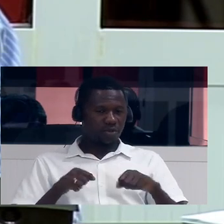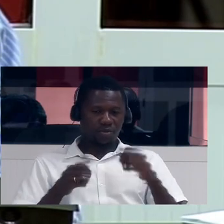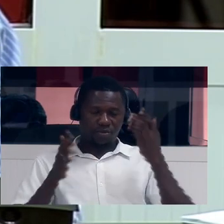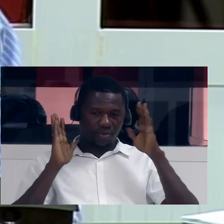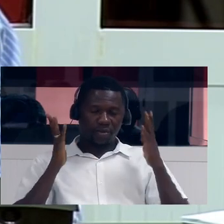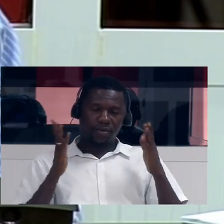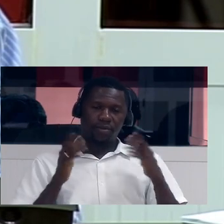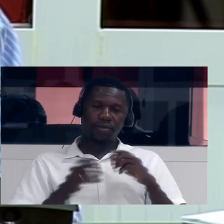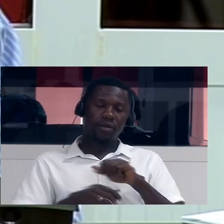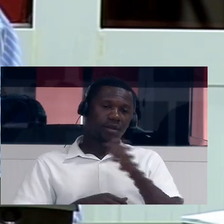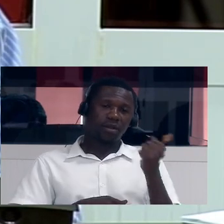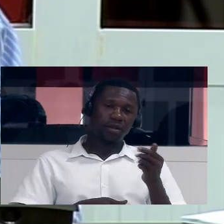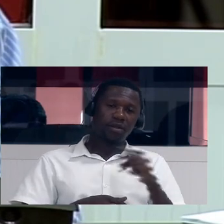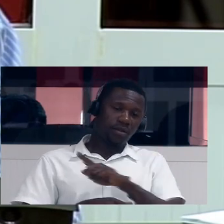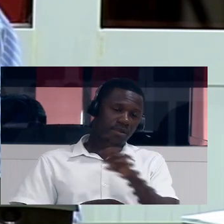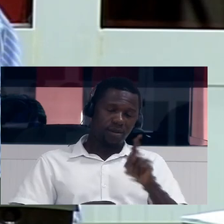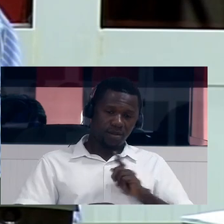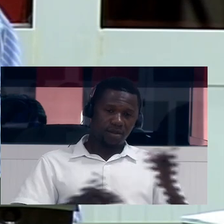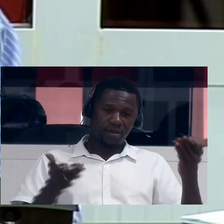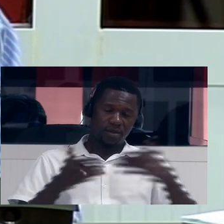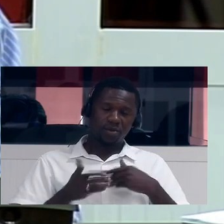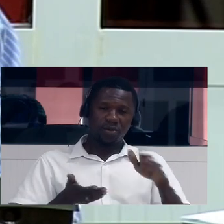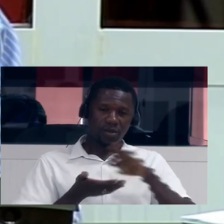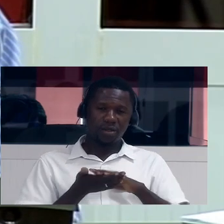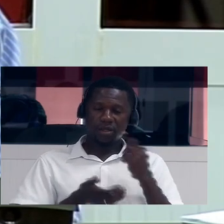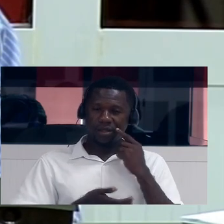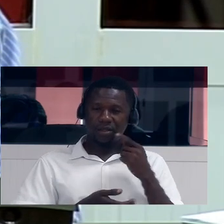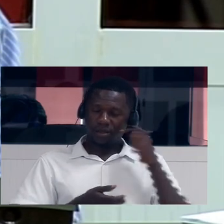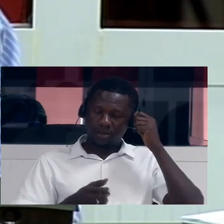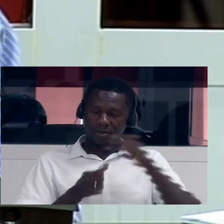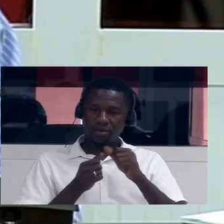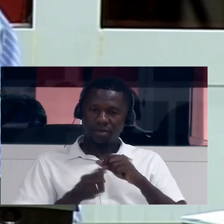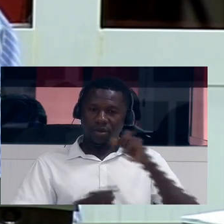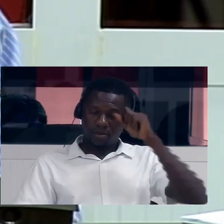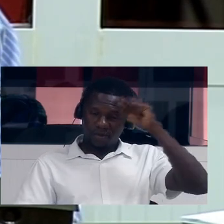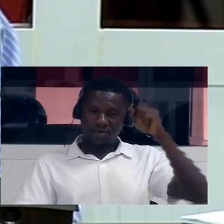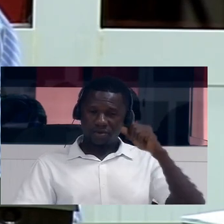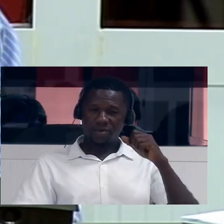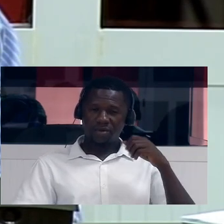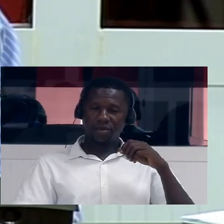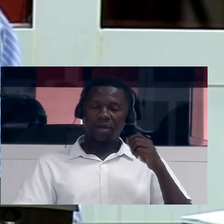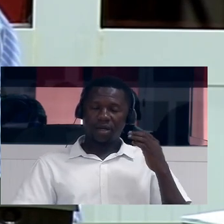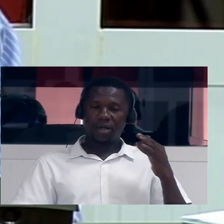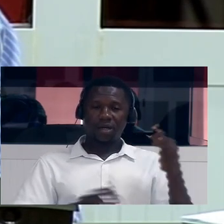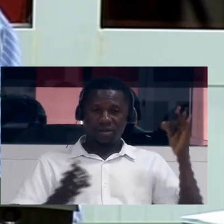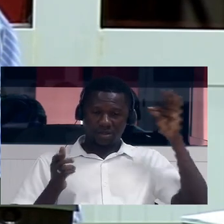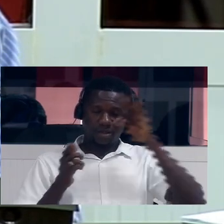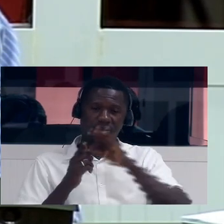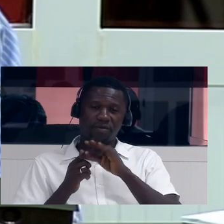they came. And on that day, I remember the president was supposed to travel. And I got